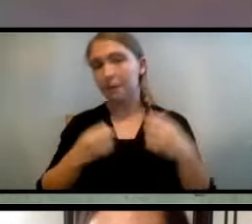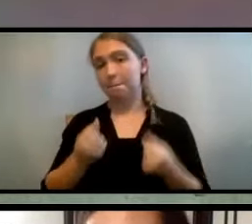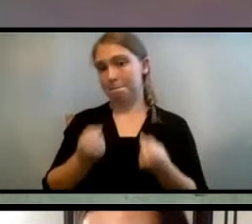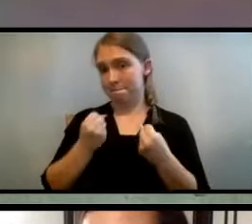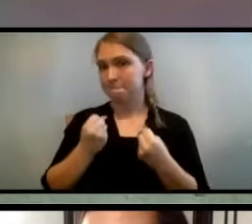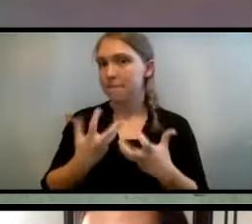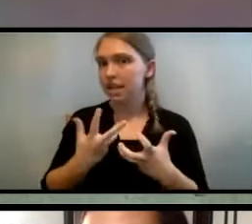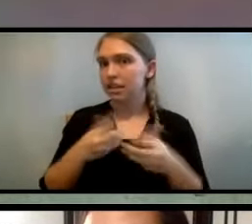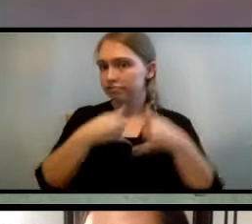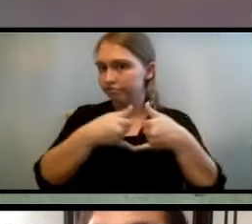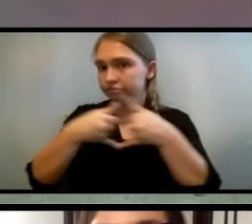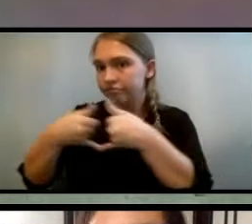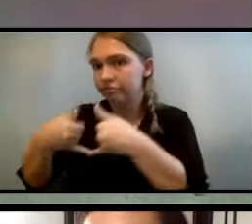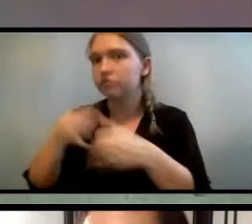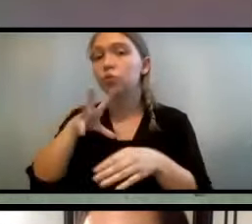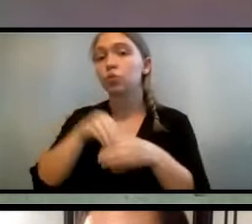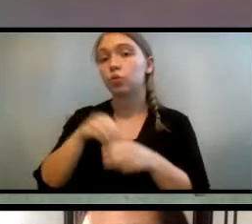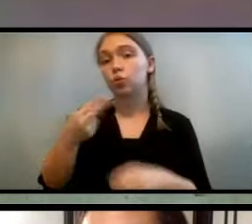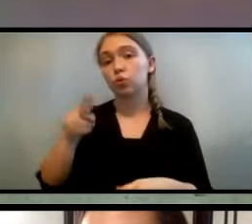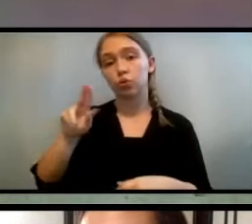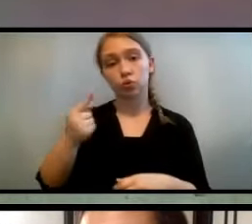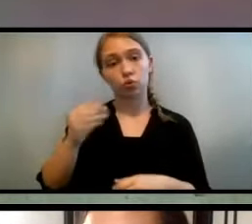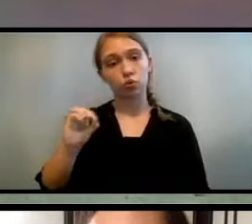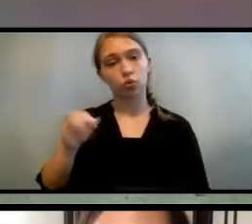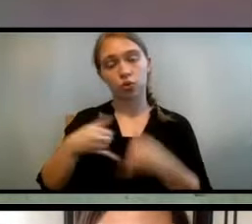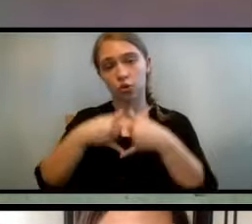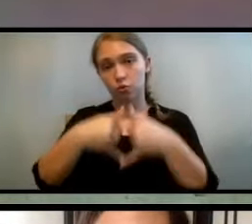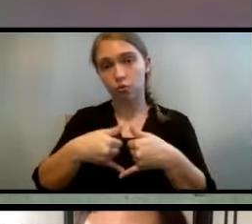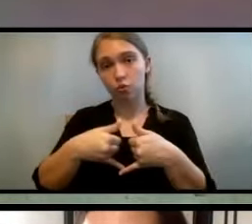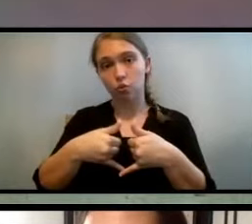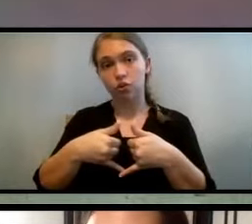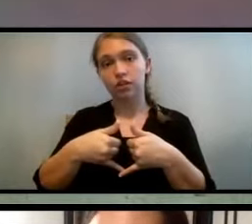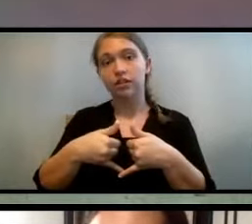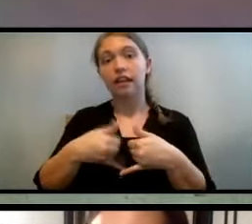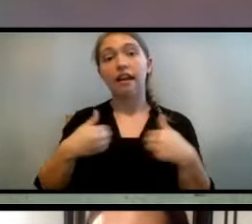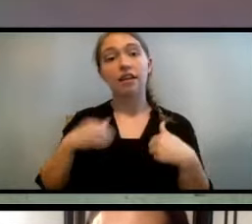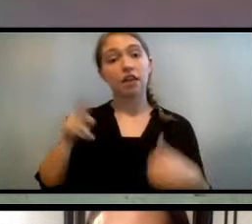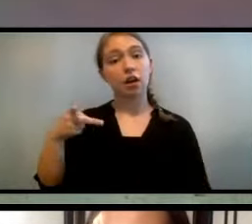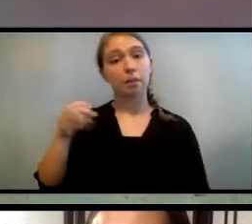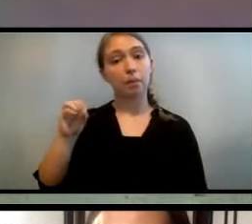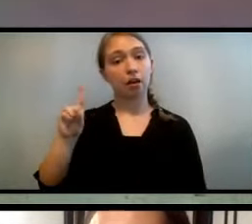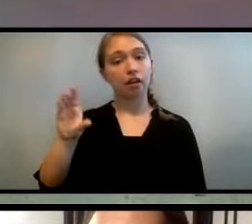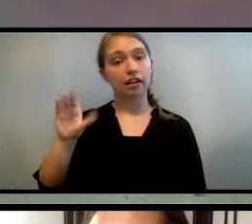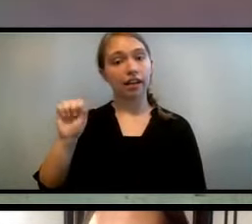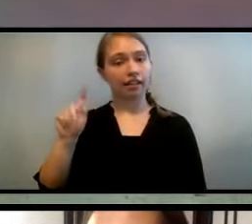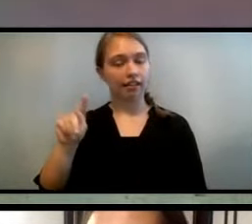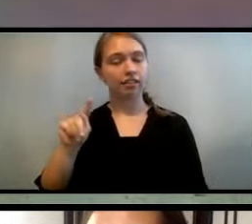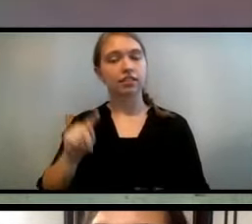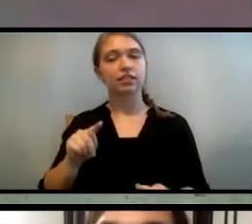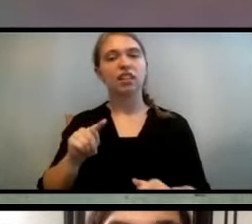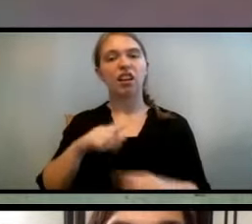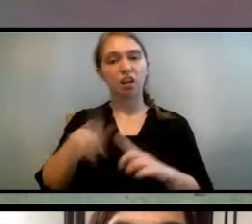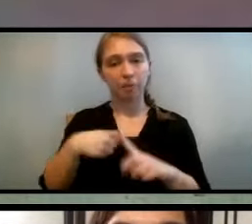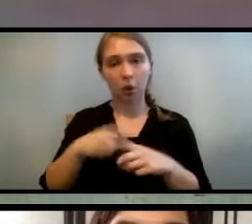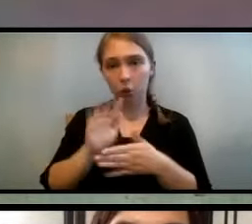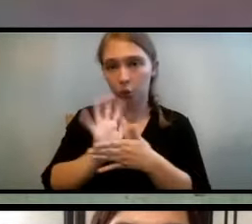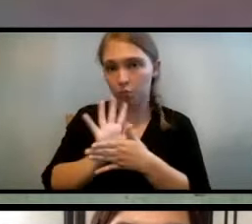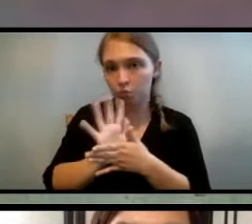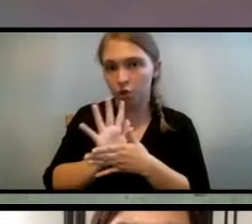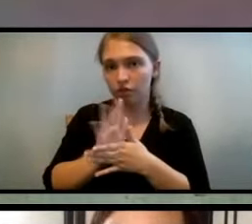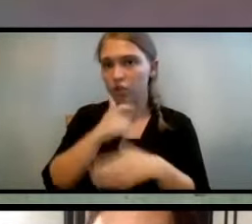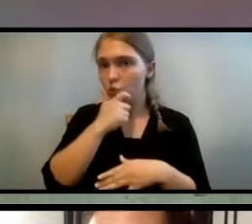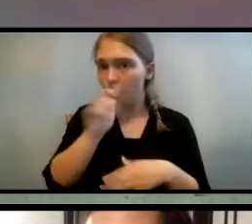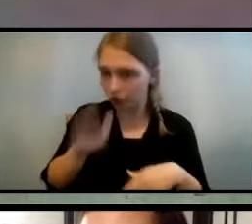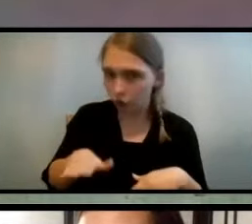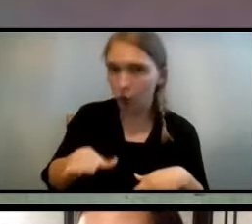Award. Julia is a co-host of This Is Why We're Like This, a podcast about how the movies we watch in childhood shape our lives for better